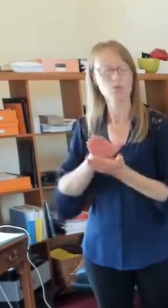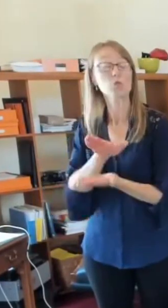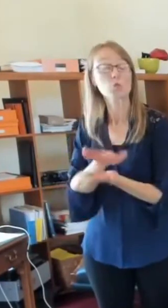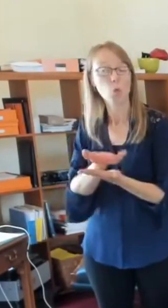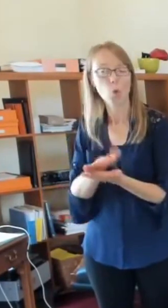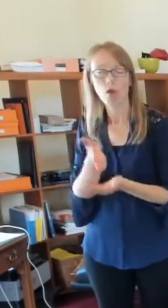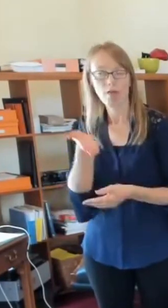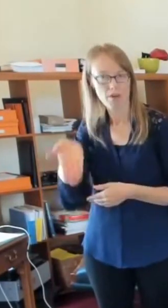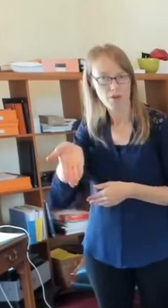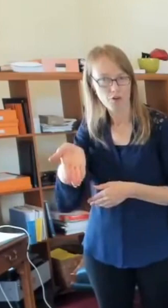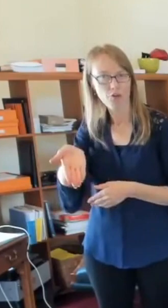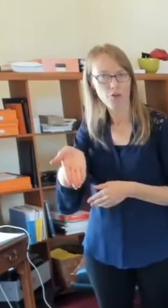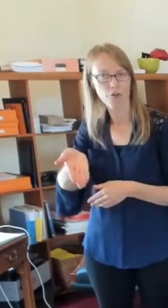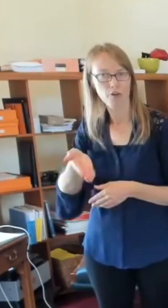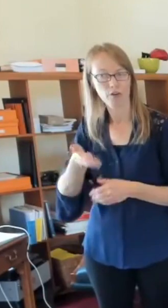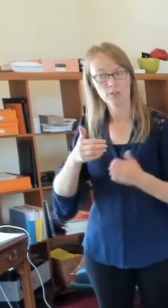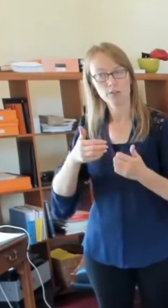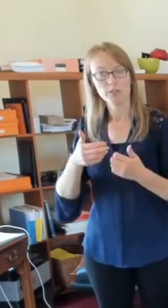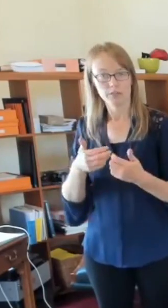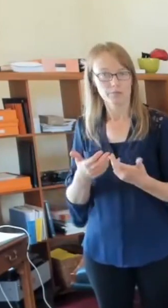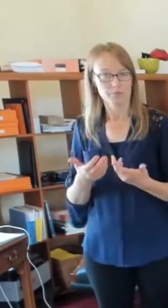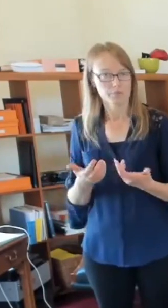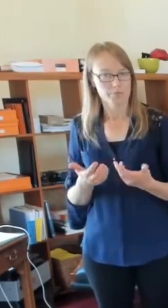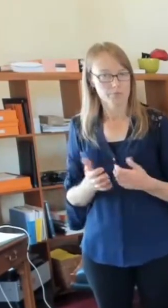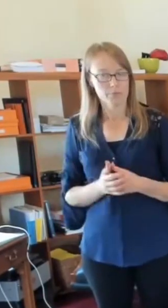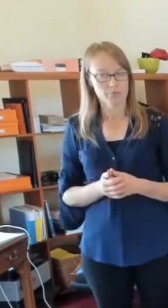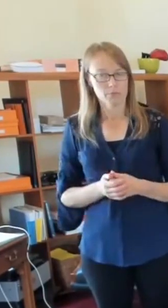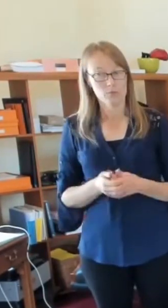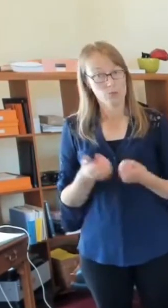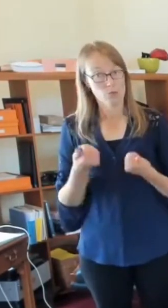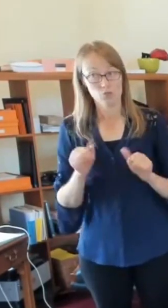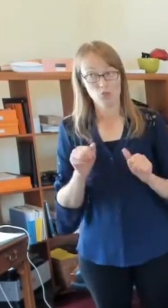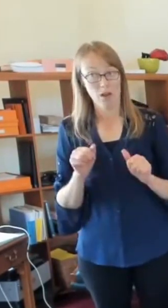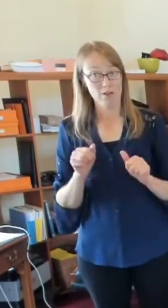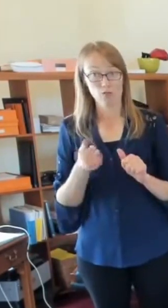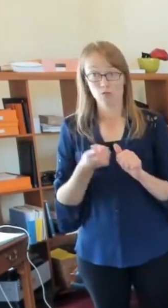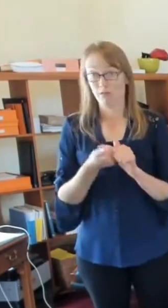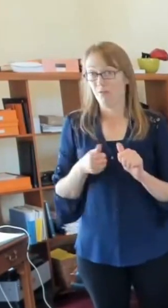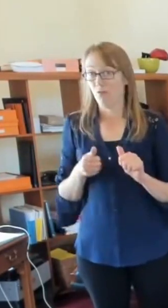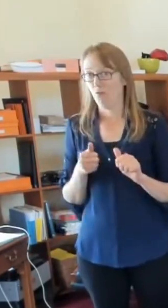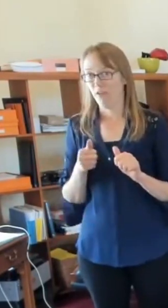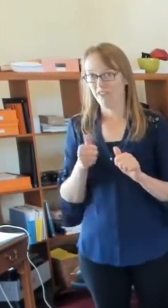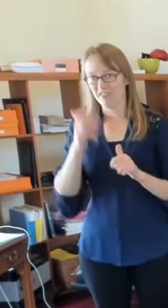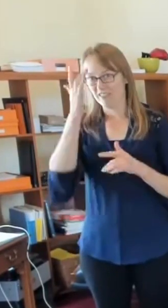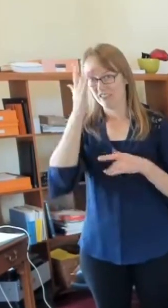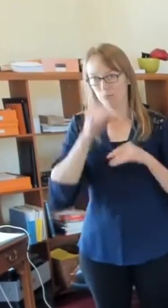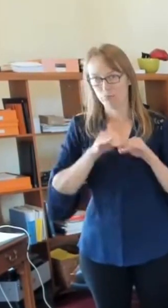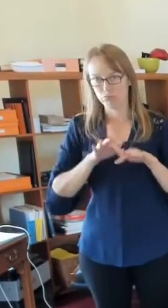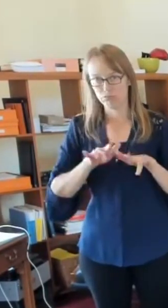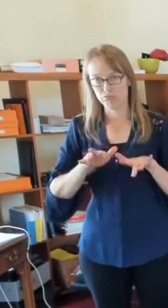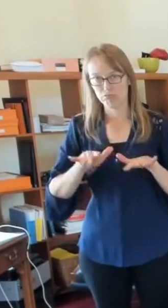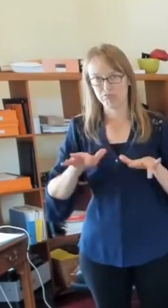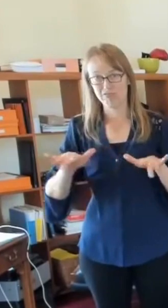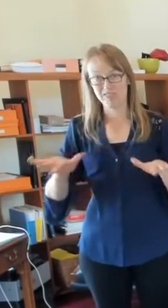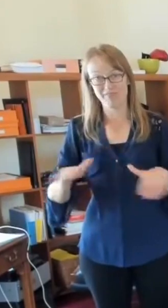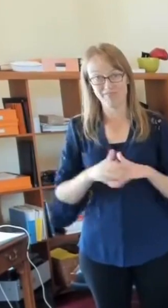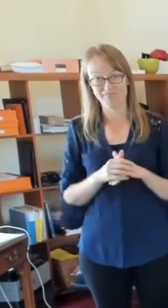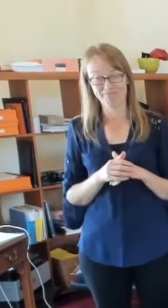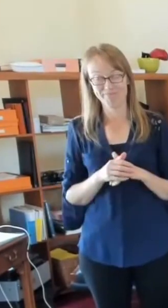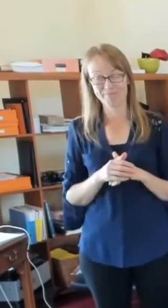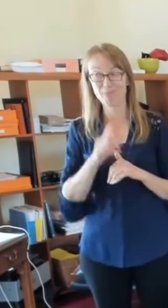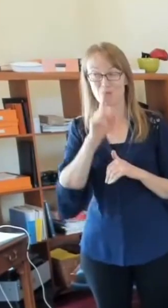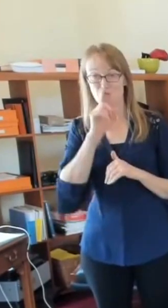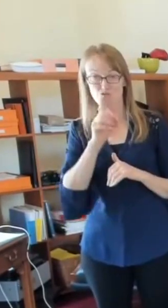You know, we're trying to keep this from spreading, and I think, you know, there'll be some lessons to be learned as other school districts.